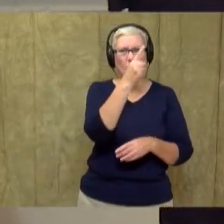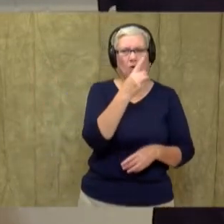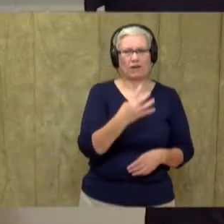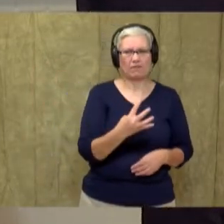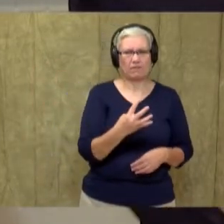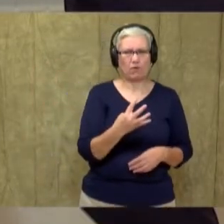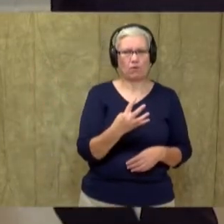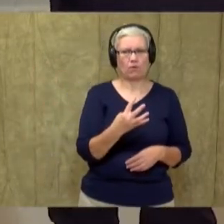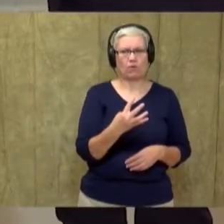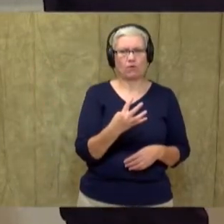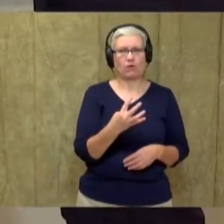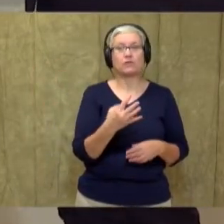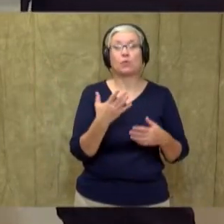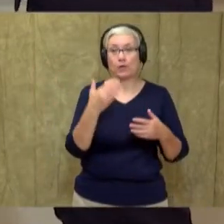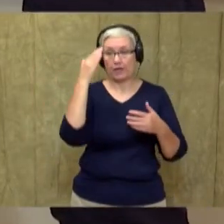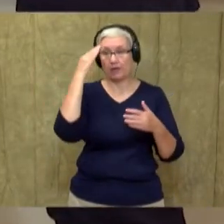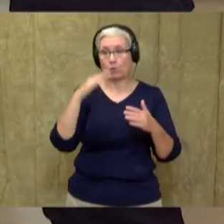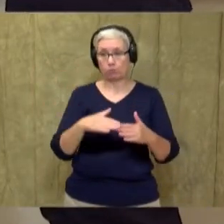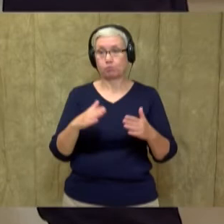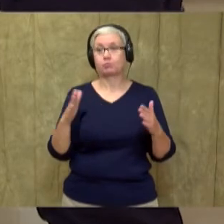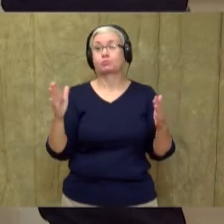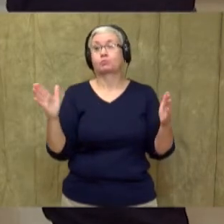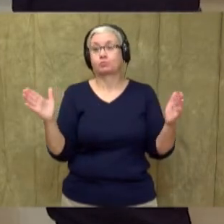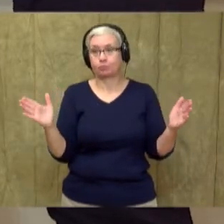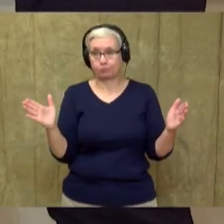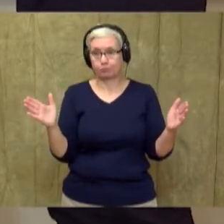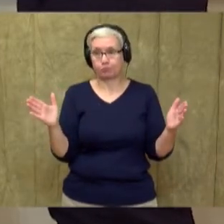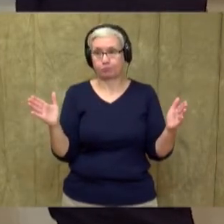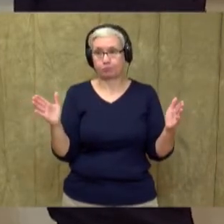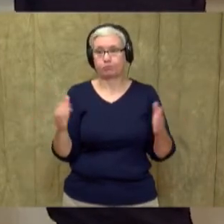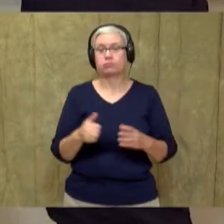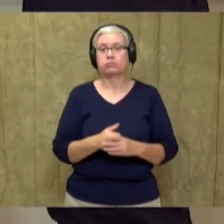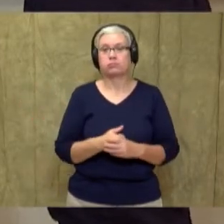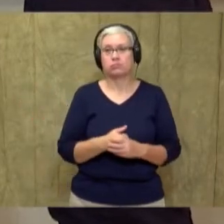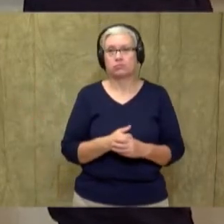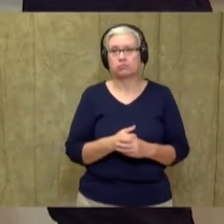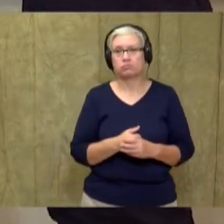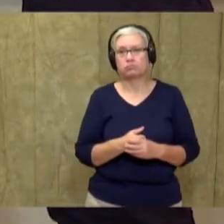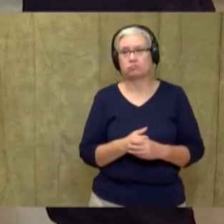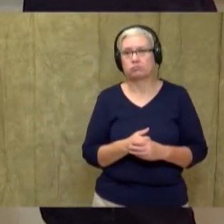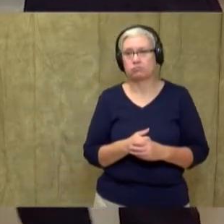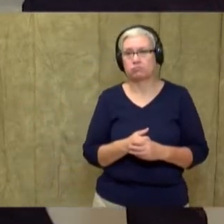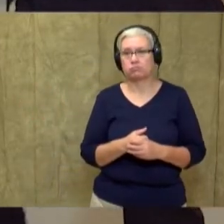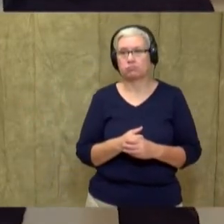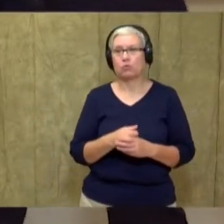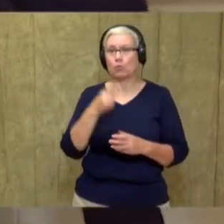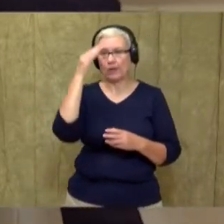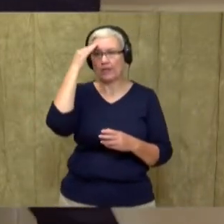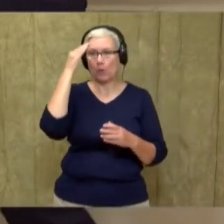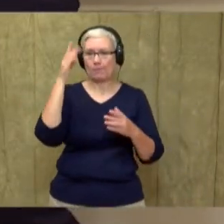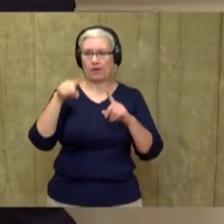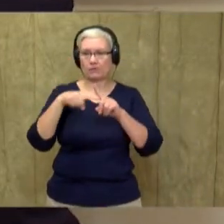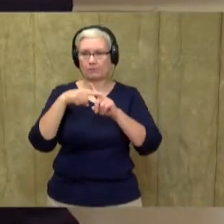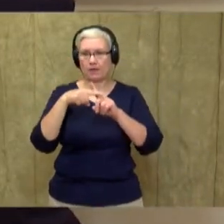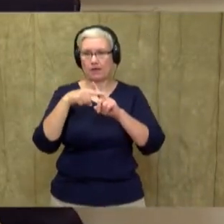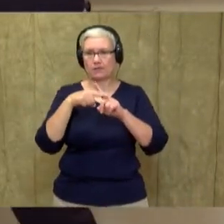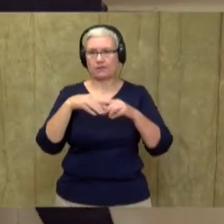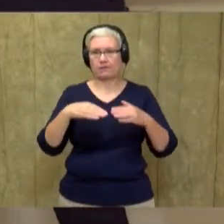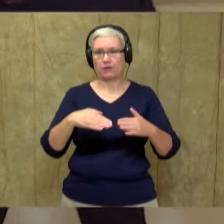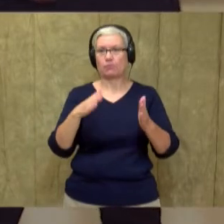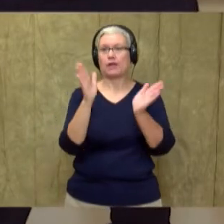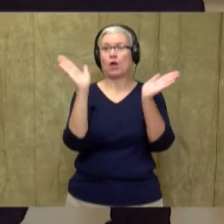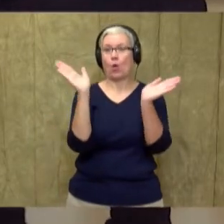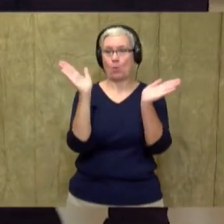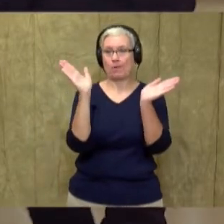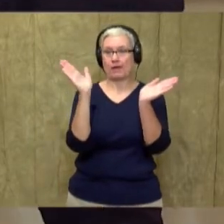positive value, so we know it's going to open up. Now, if it was negative, it would flip and open downward, but because this 1/4 is positive, it opens up.